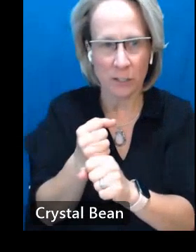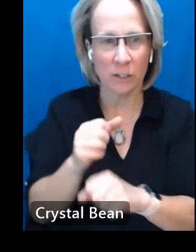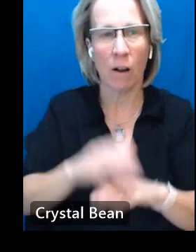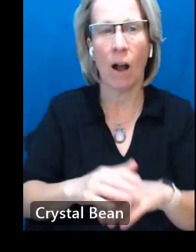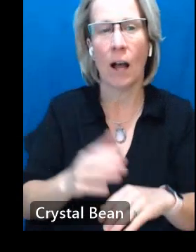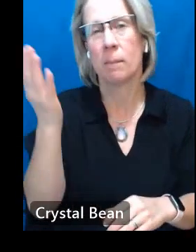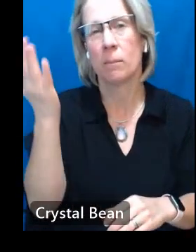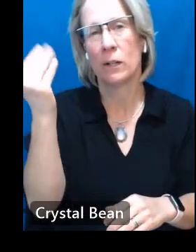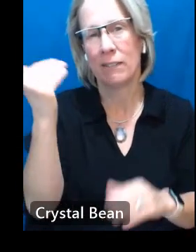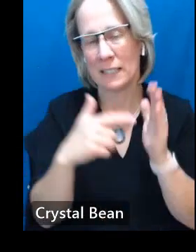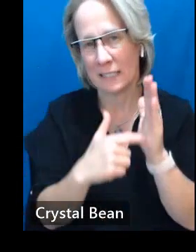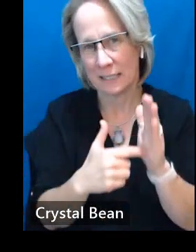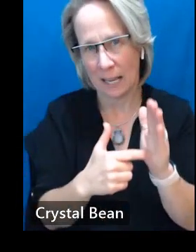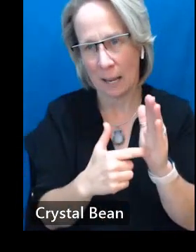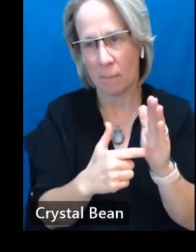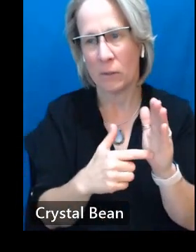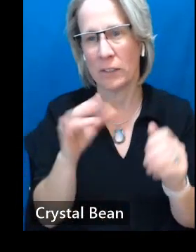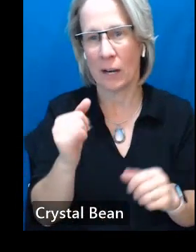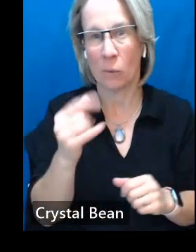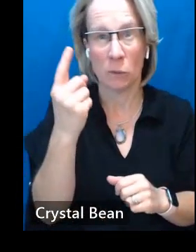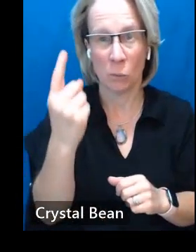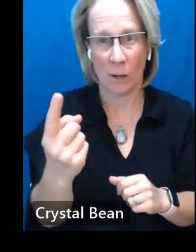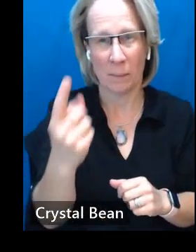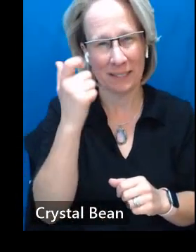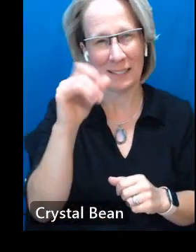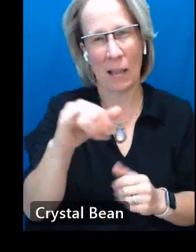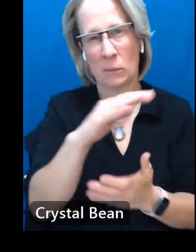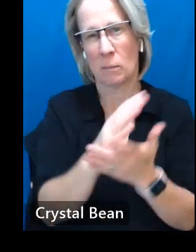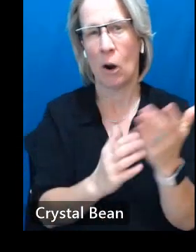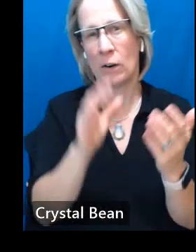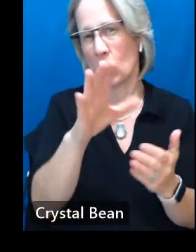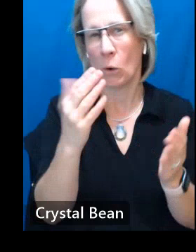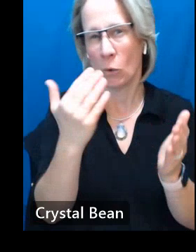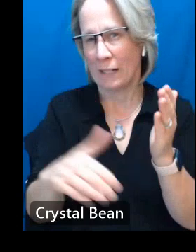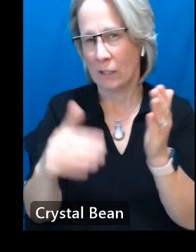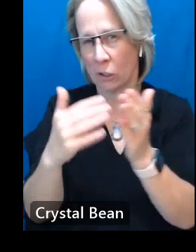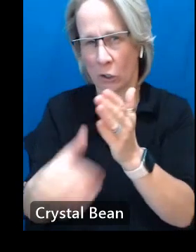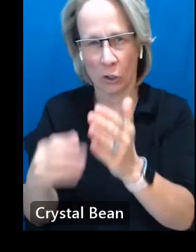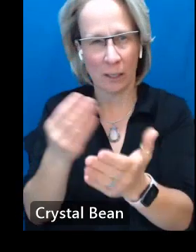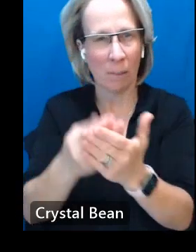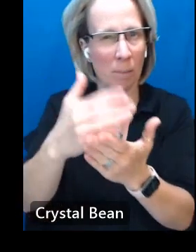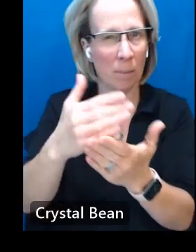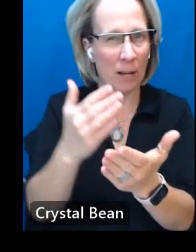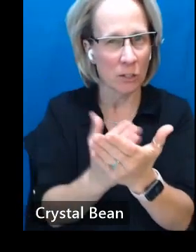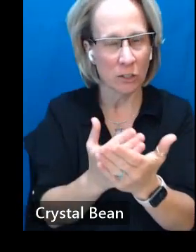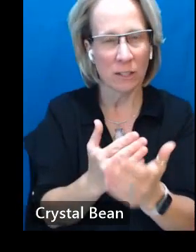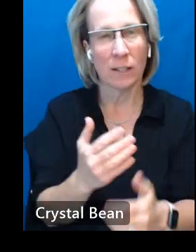right? Because it was part of your recurring budget. But here, since we're talking about non-recurring, it's a 9.